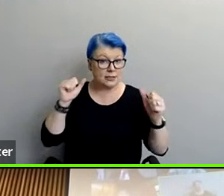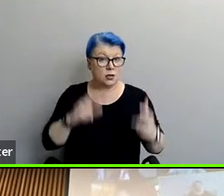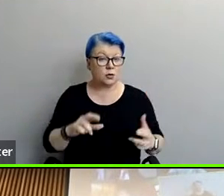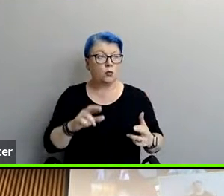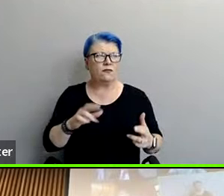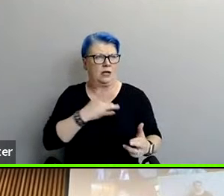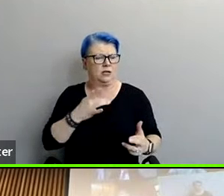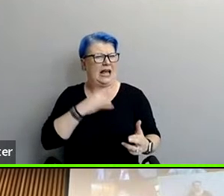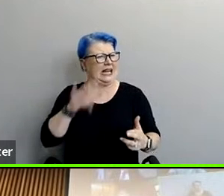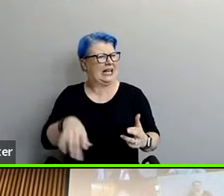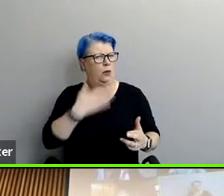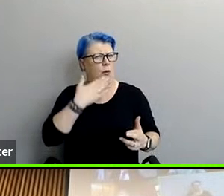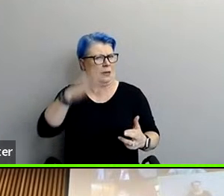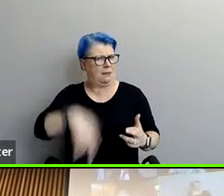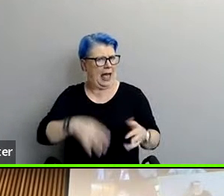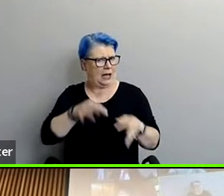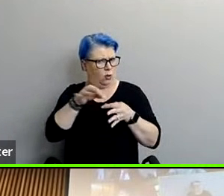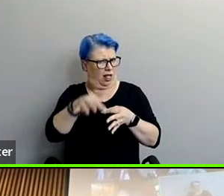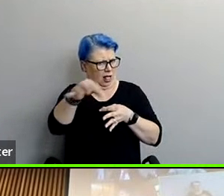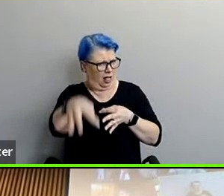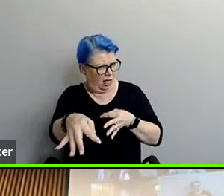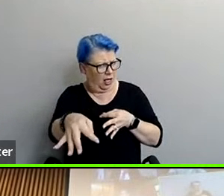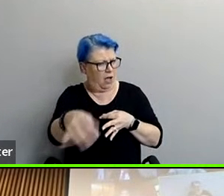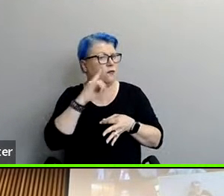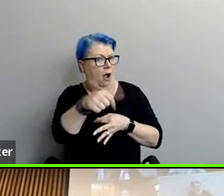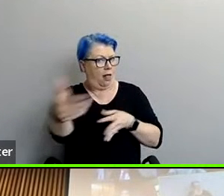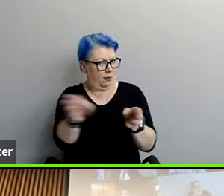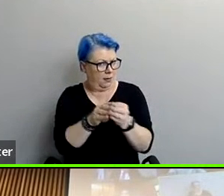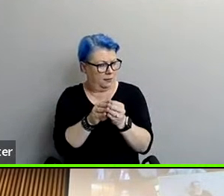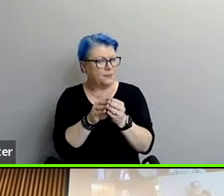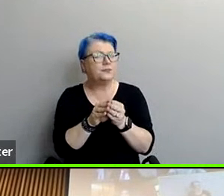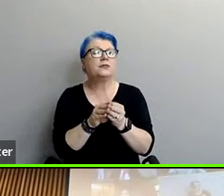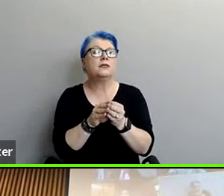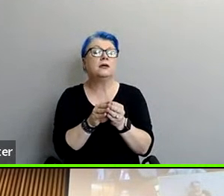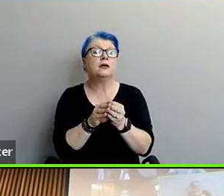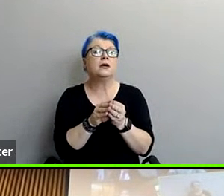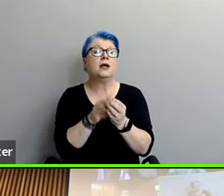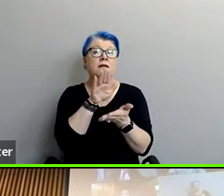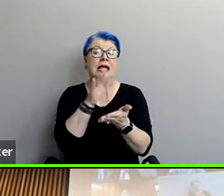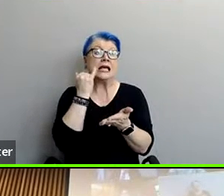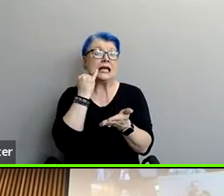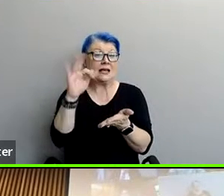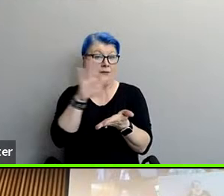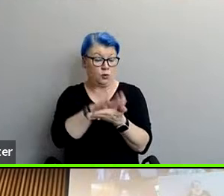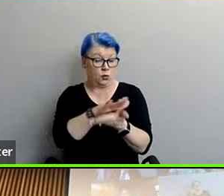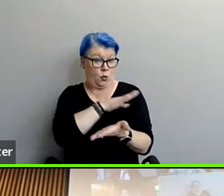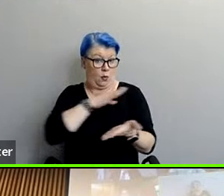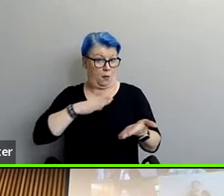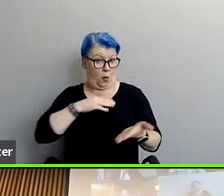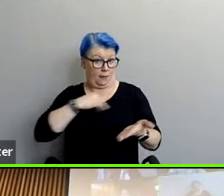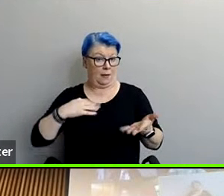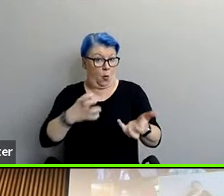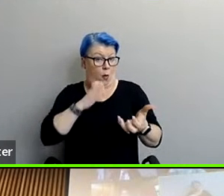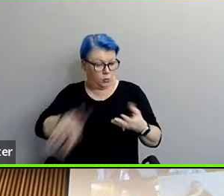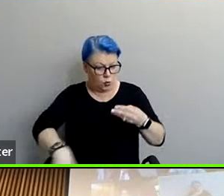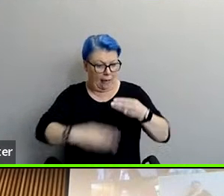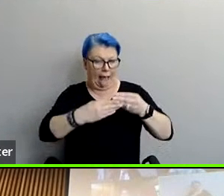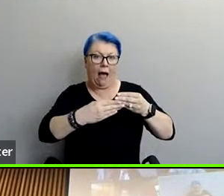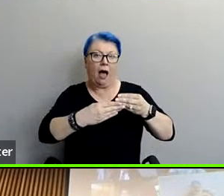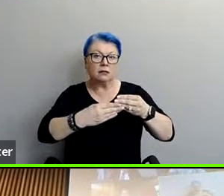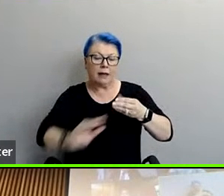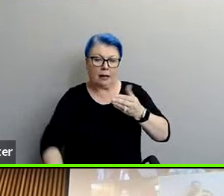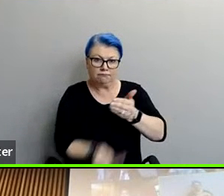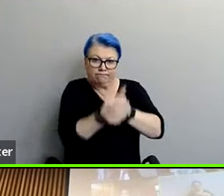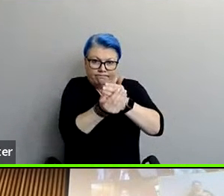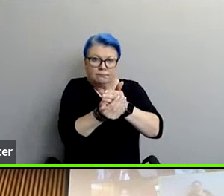detrimental to delay the issue until a subsequent meeting. If the school board member wishes to add an item to the agenda, the member should make